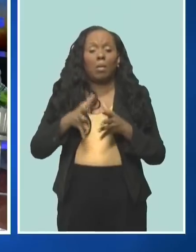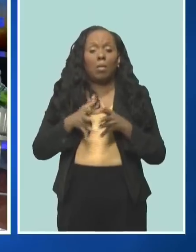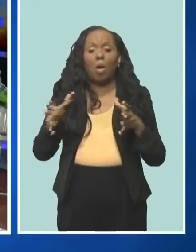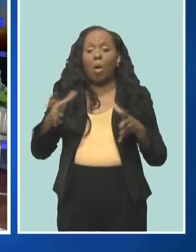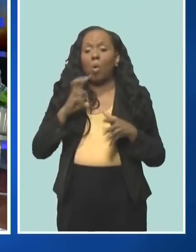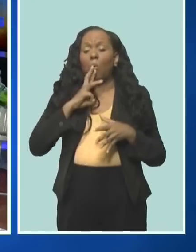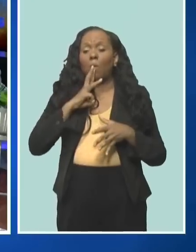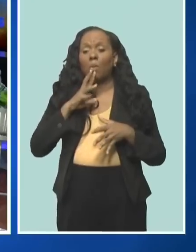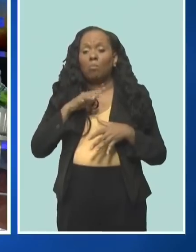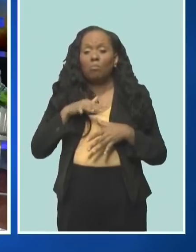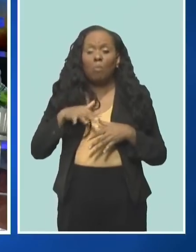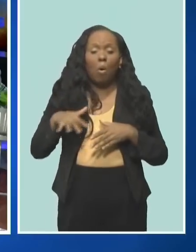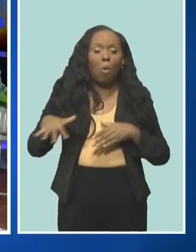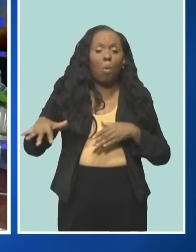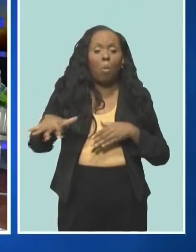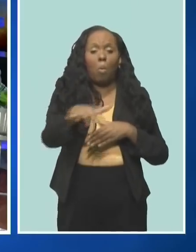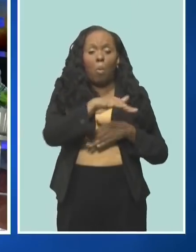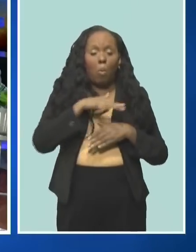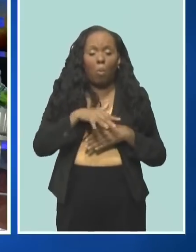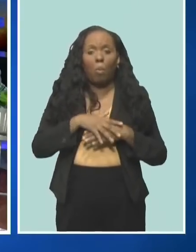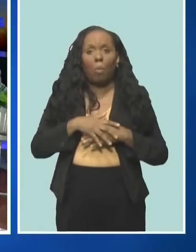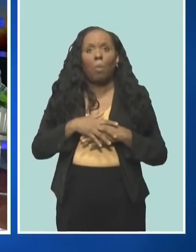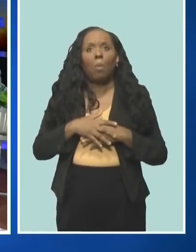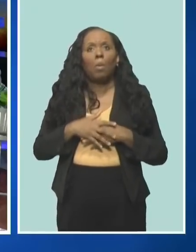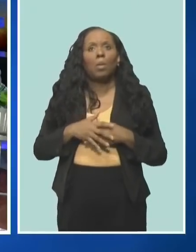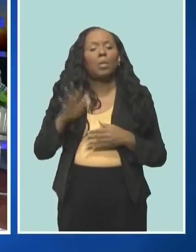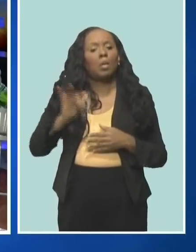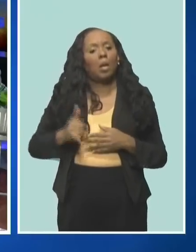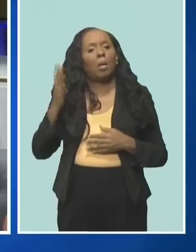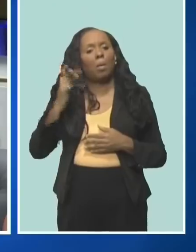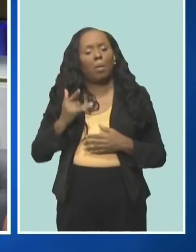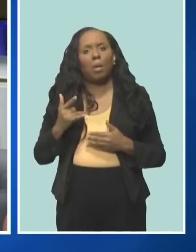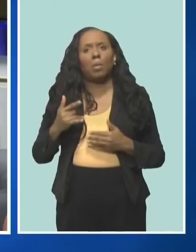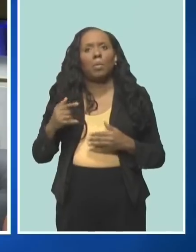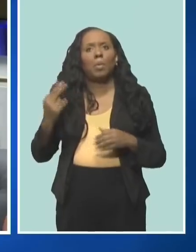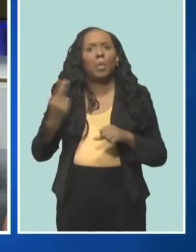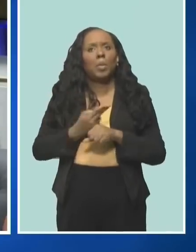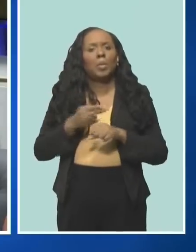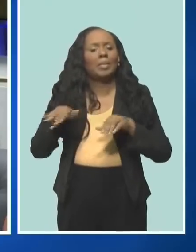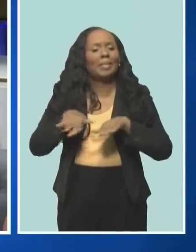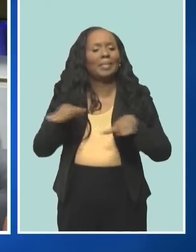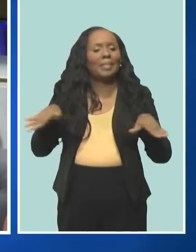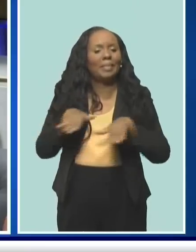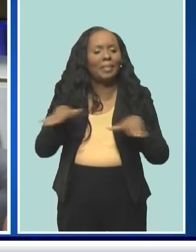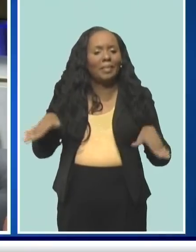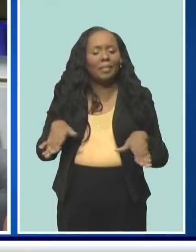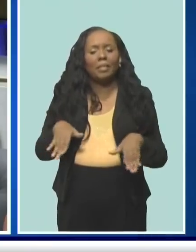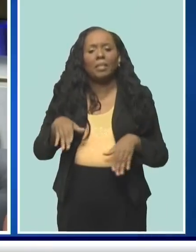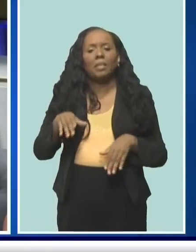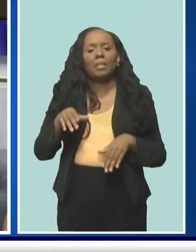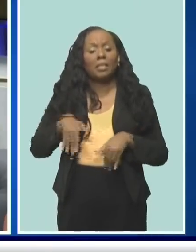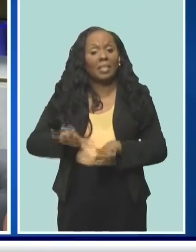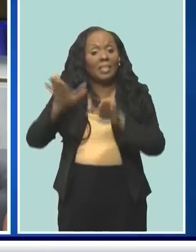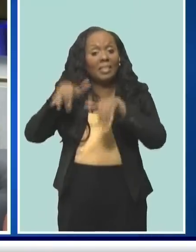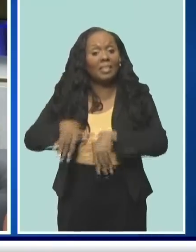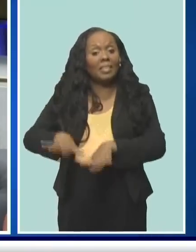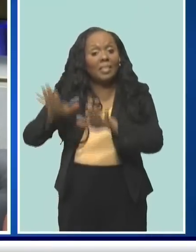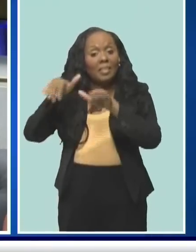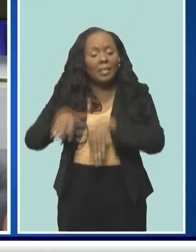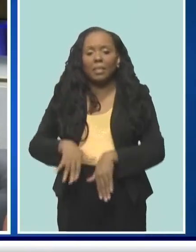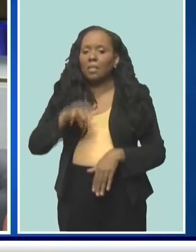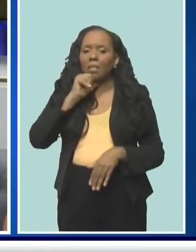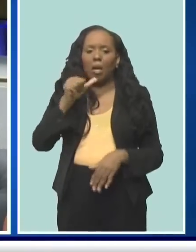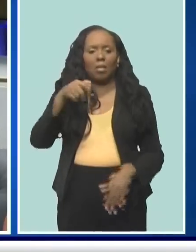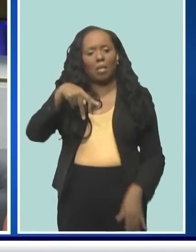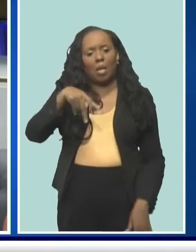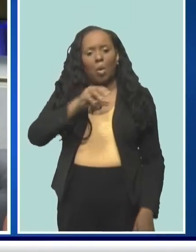pool. So that is why with the Masters program, we use the sea and not so the pool, right? And the